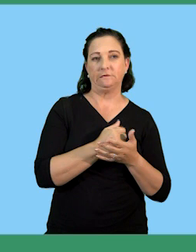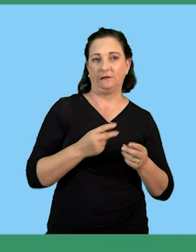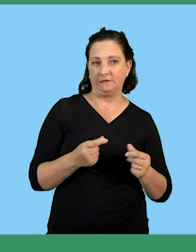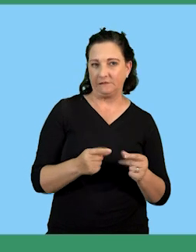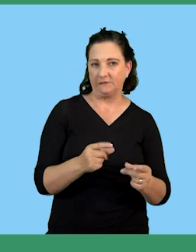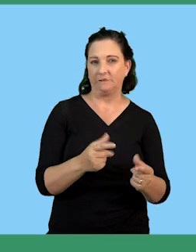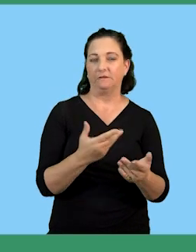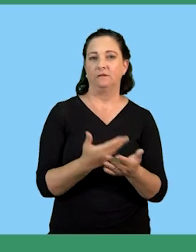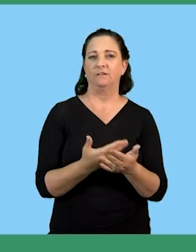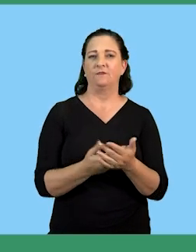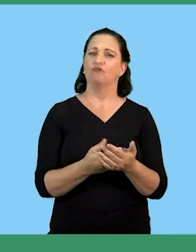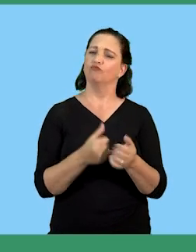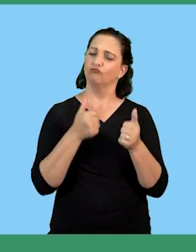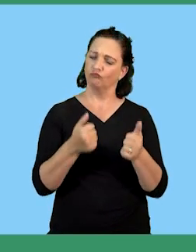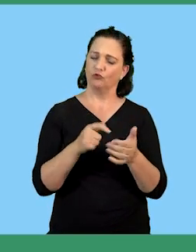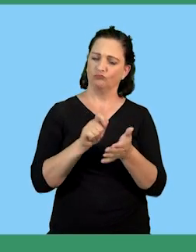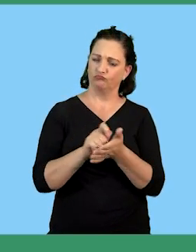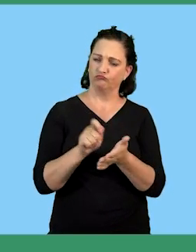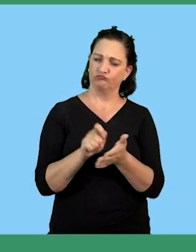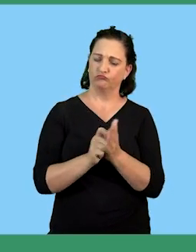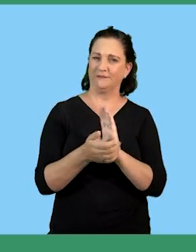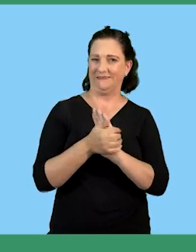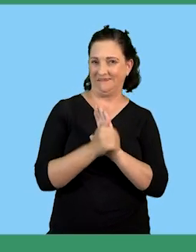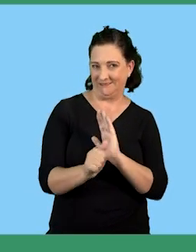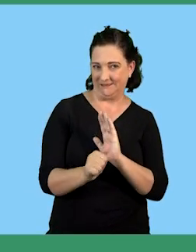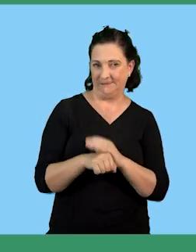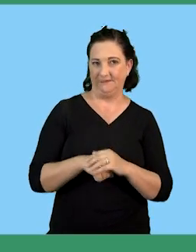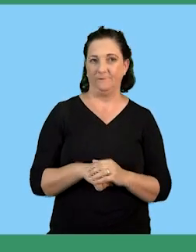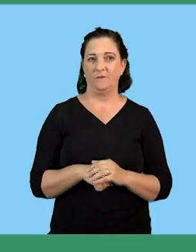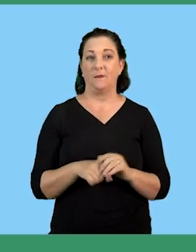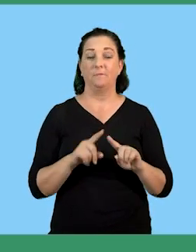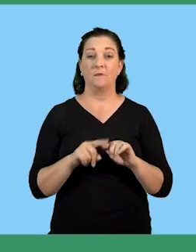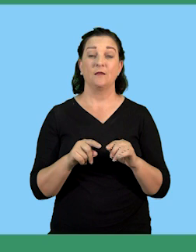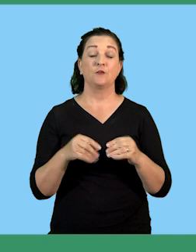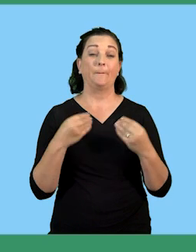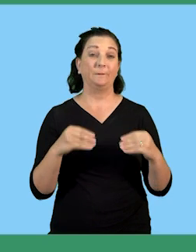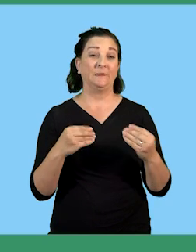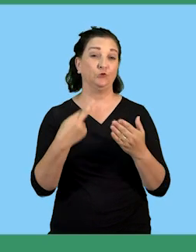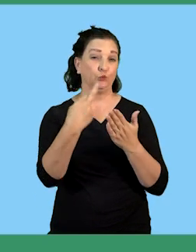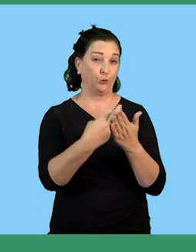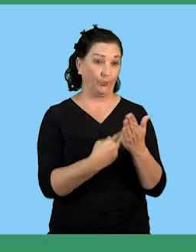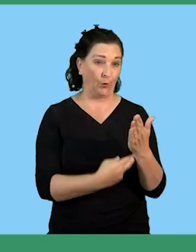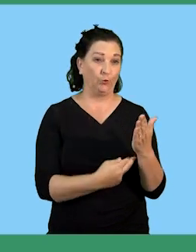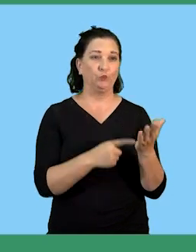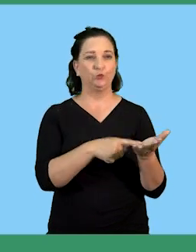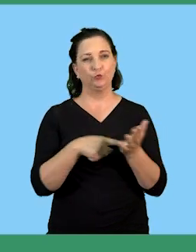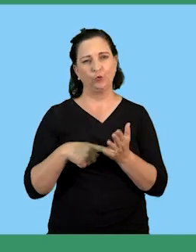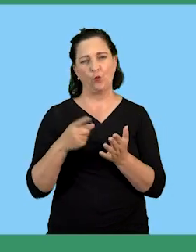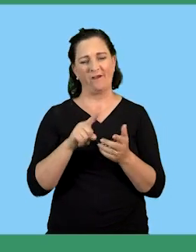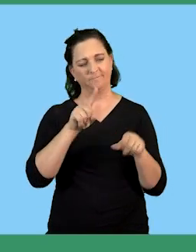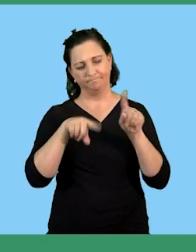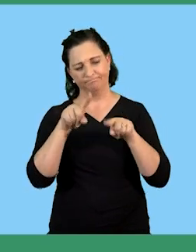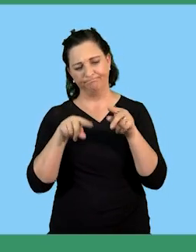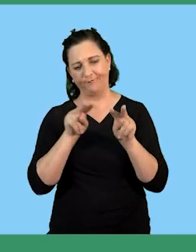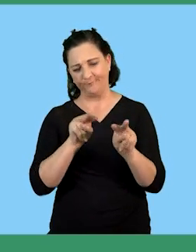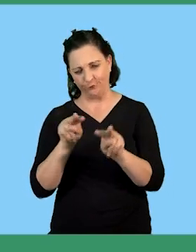a good report writing skills. A business audience prefer information that includes various kinds